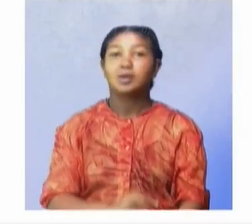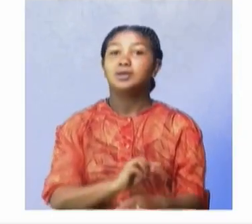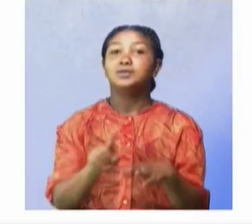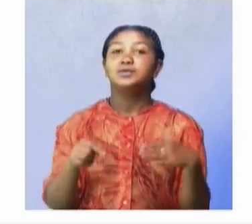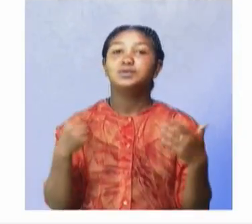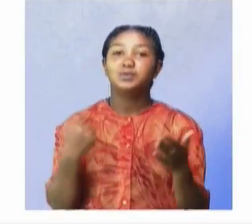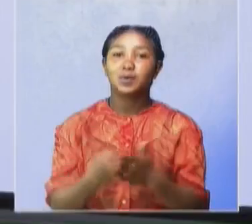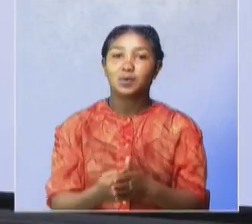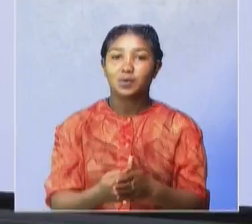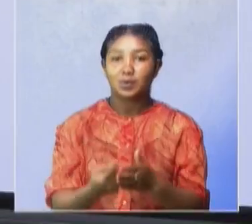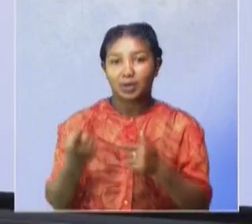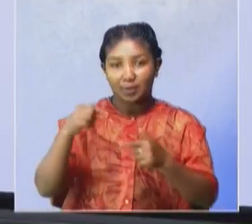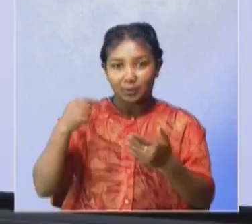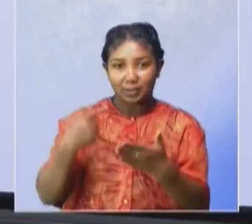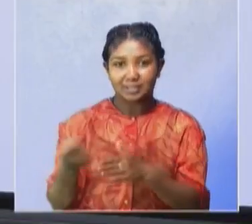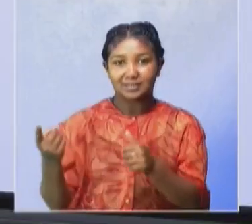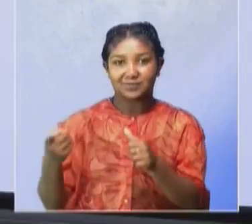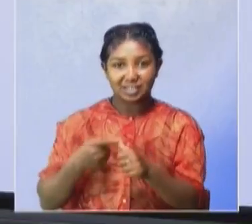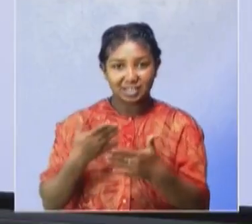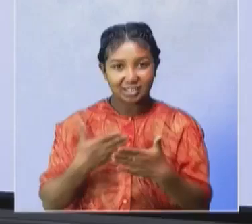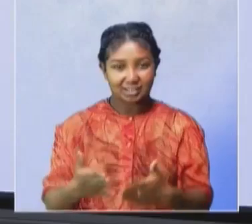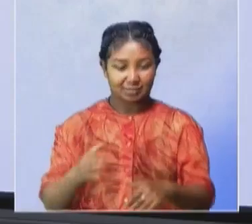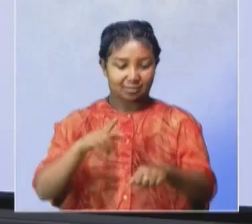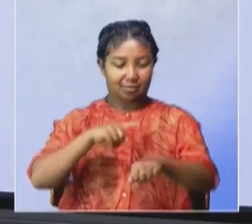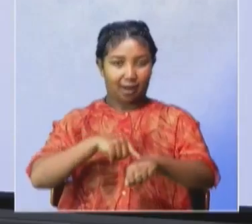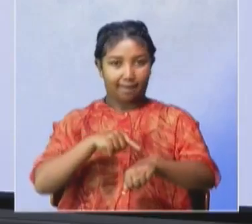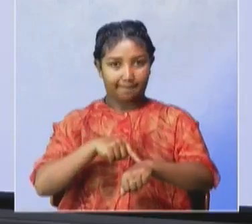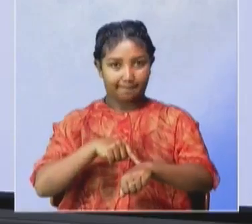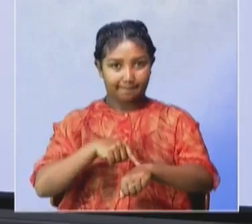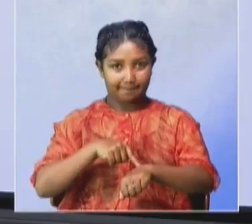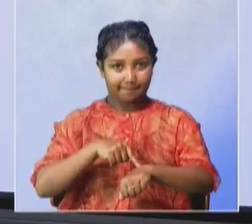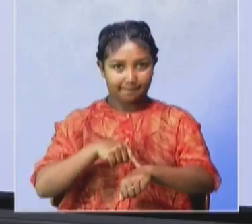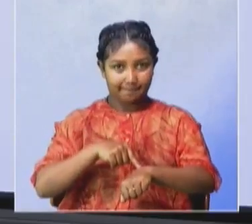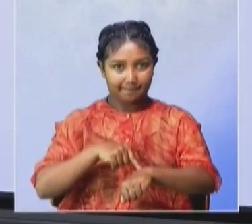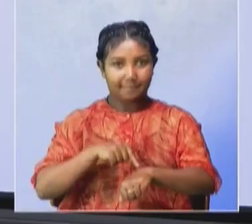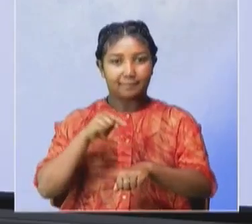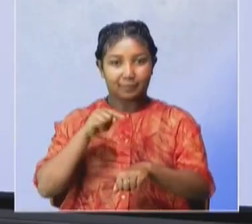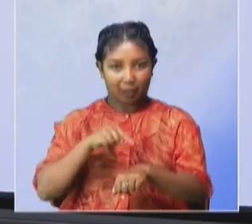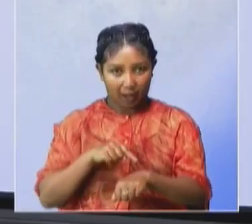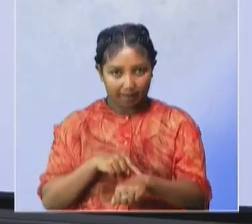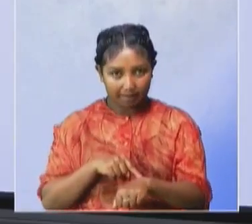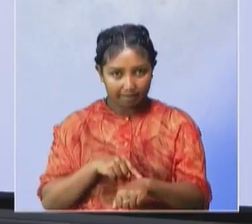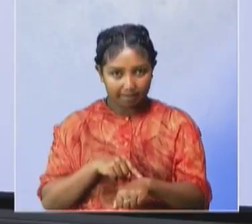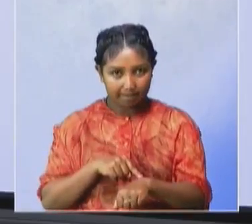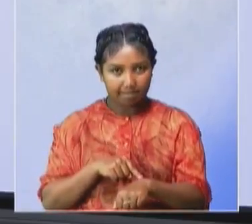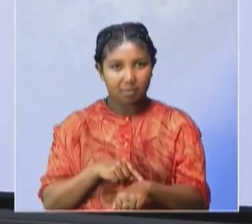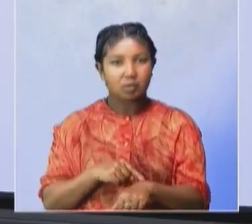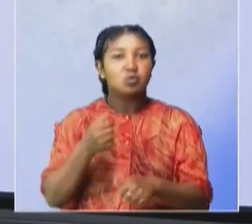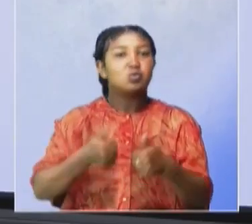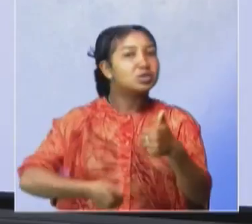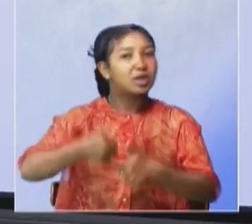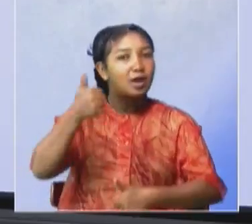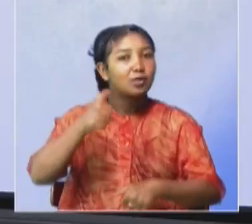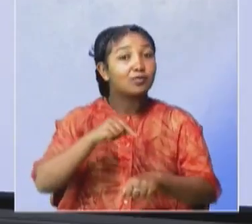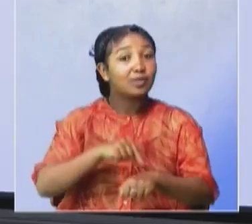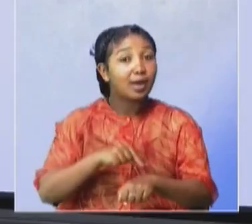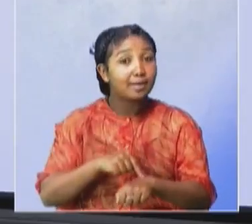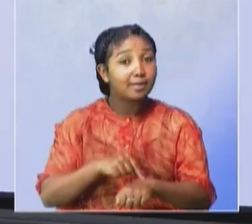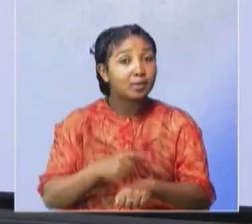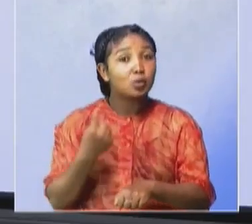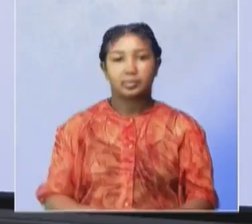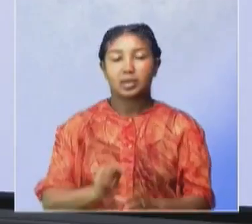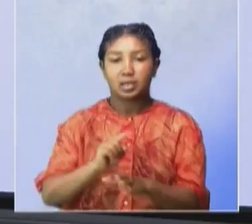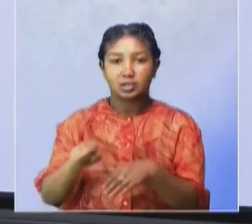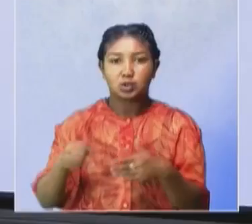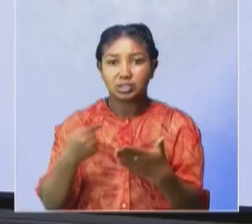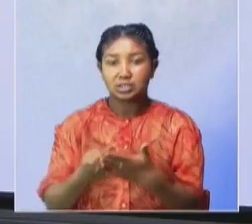So when we come to here, the first thing is time. Here is time. Which kind of time we are going to